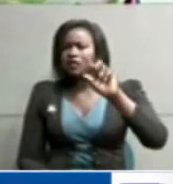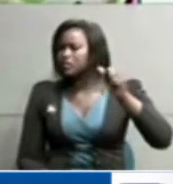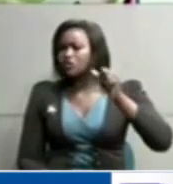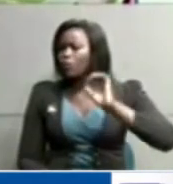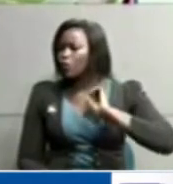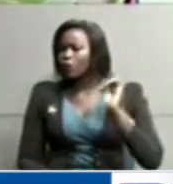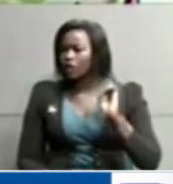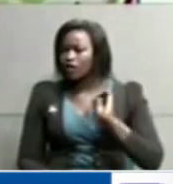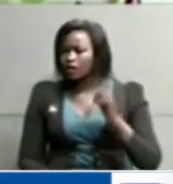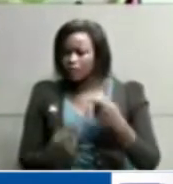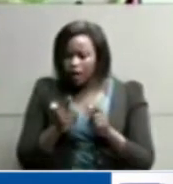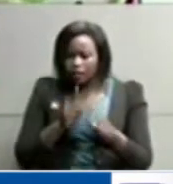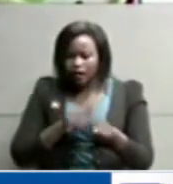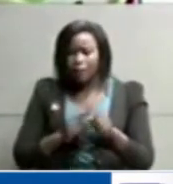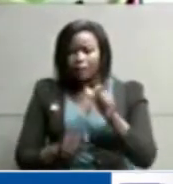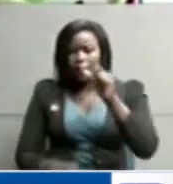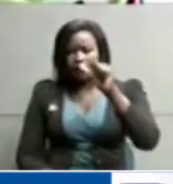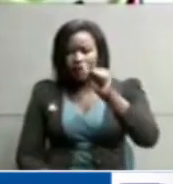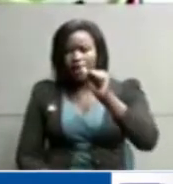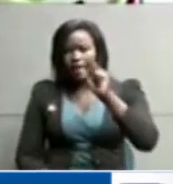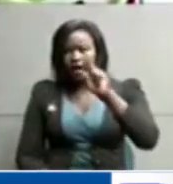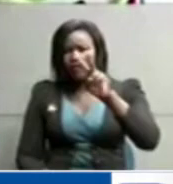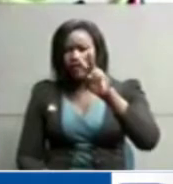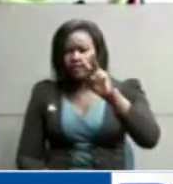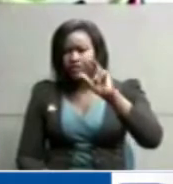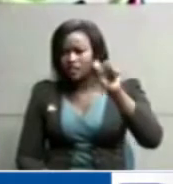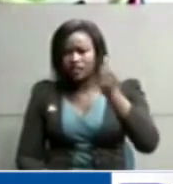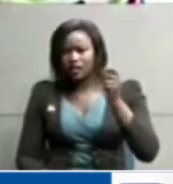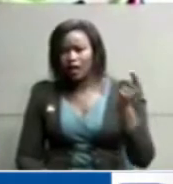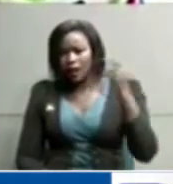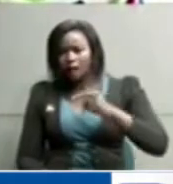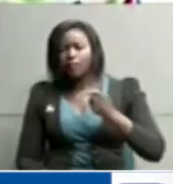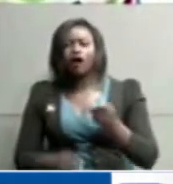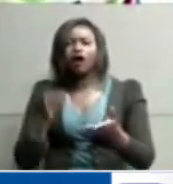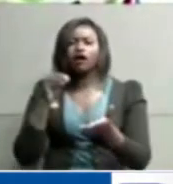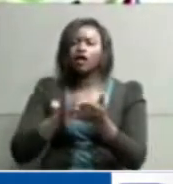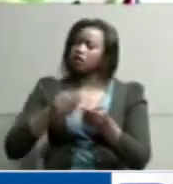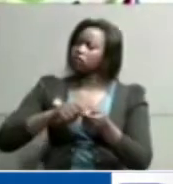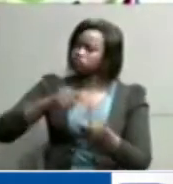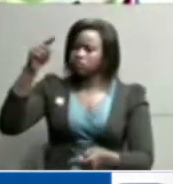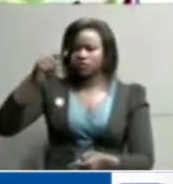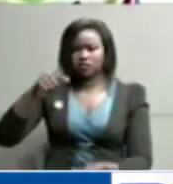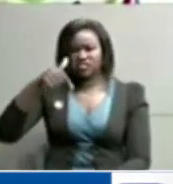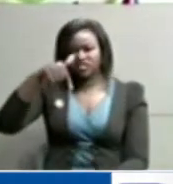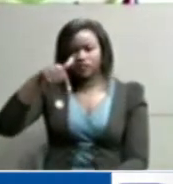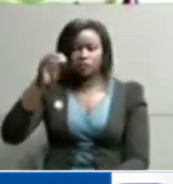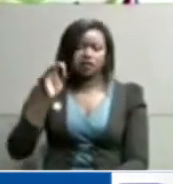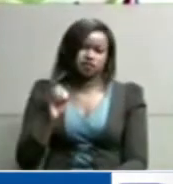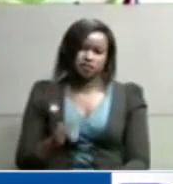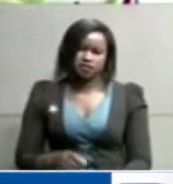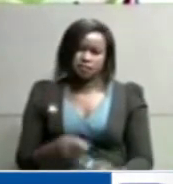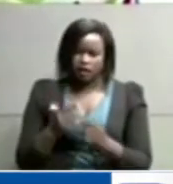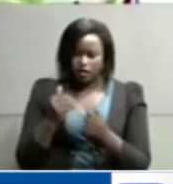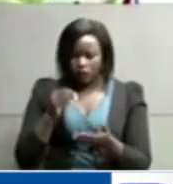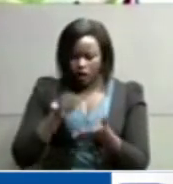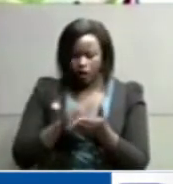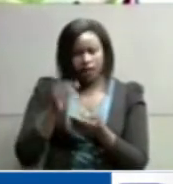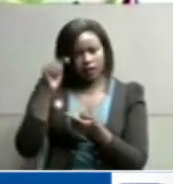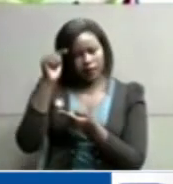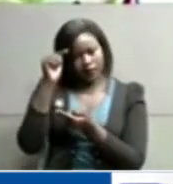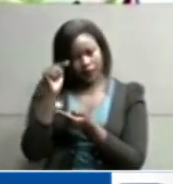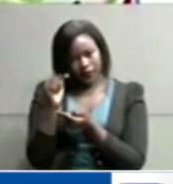Actually, when the ARVs came, that's when it went up again to 7%, but I think now it has come down again.